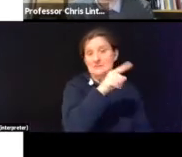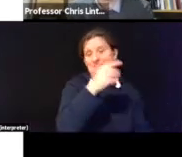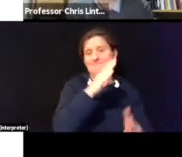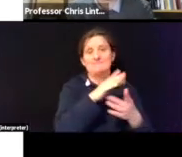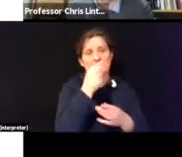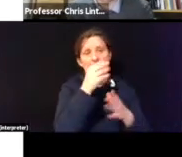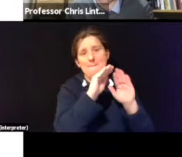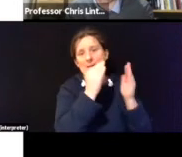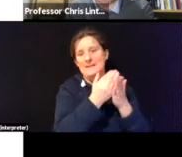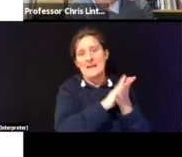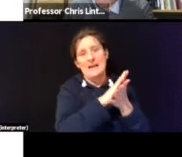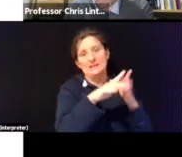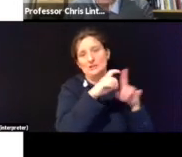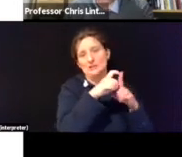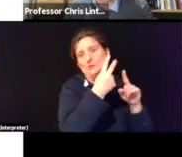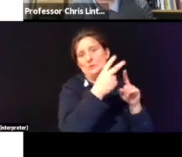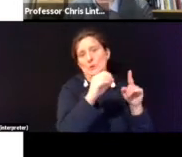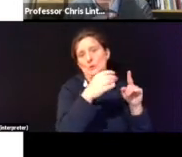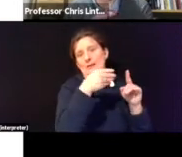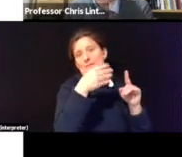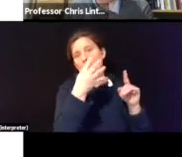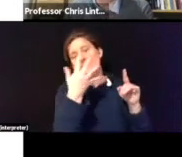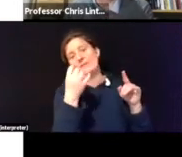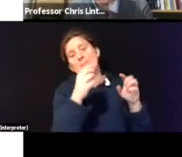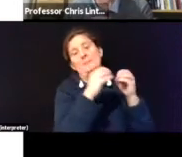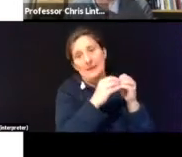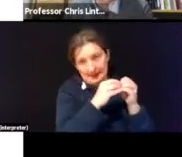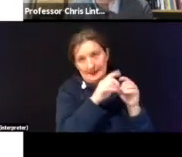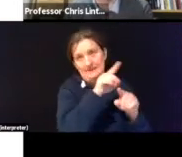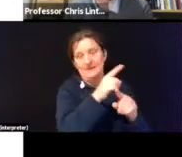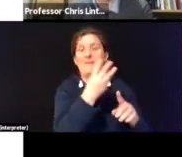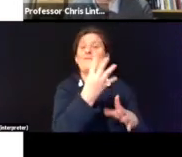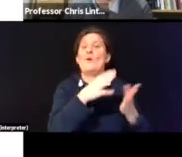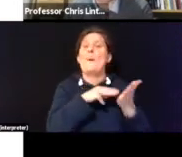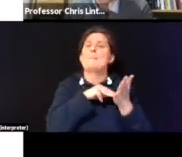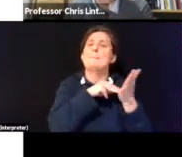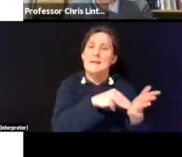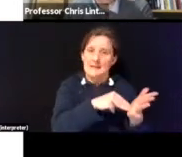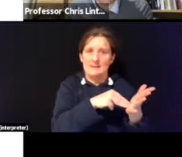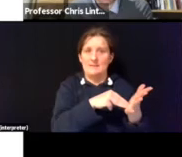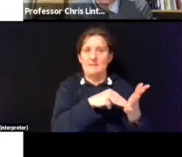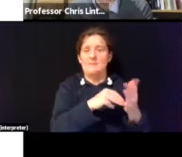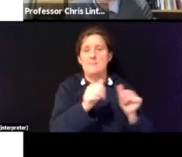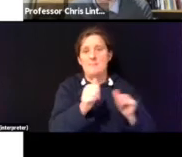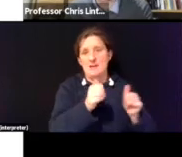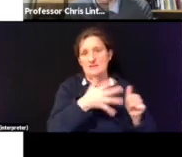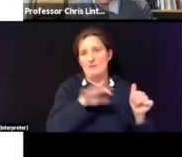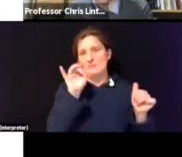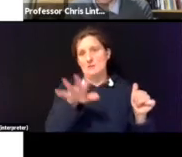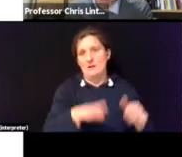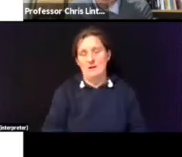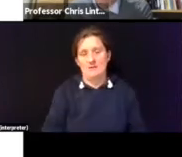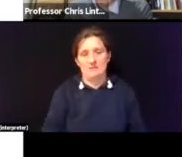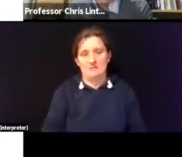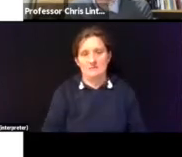HD 209458b, which is just 4 million miles from its star. And it's so